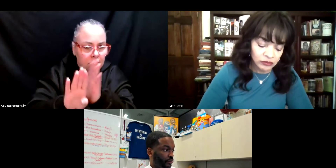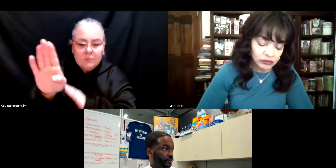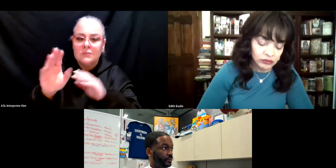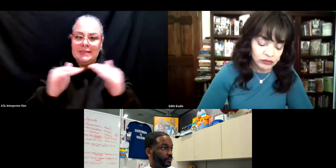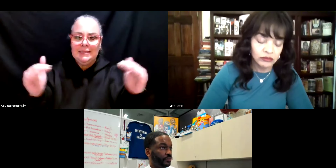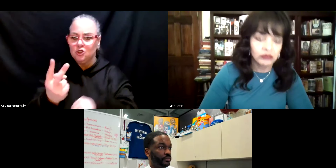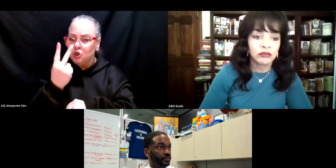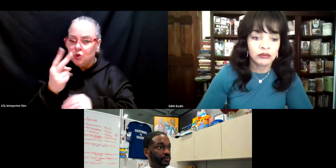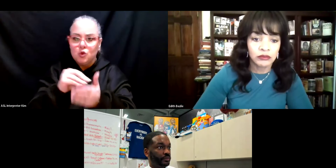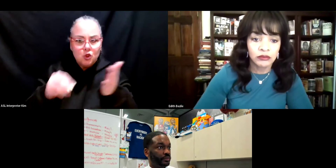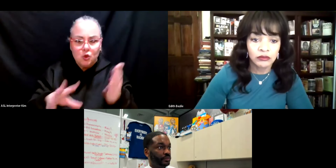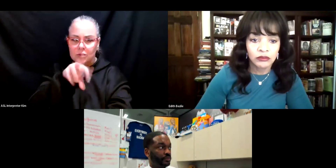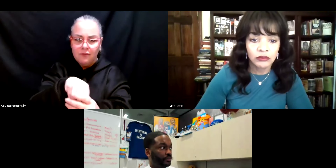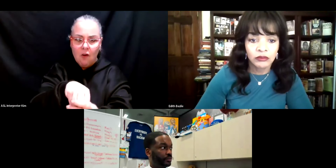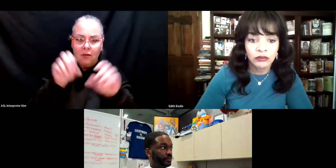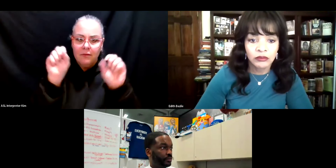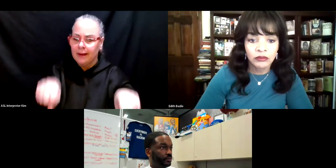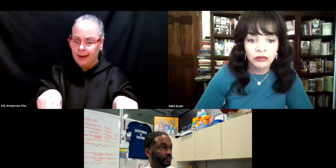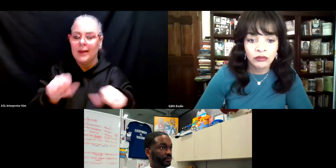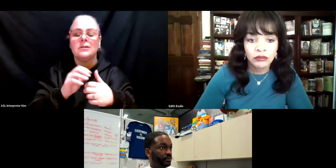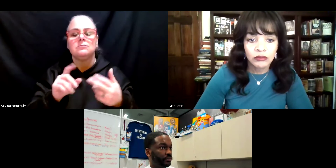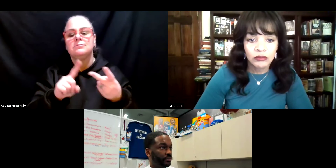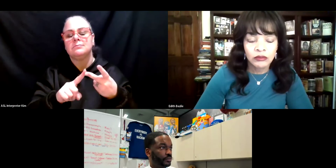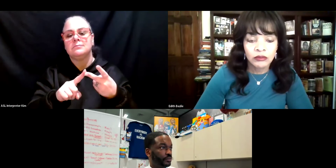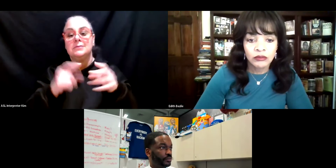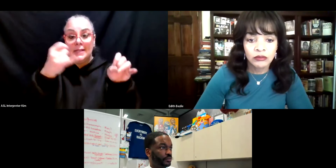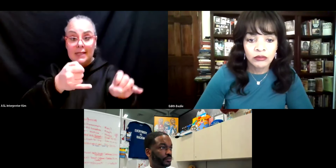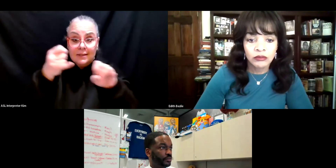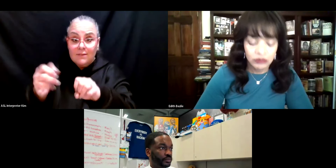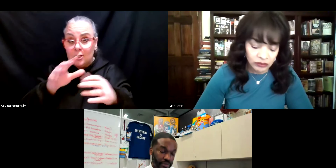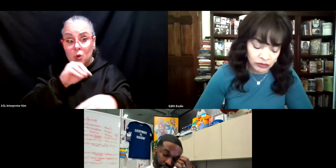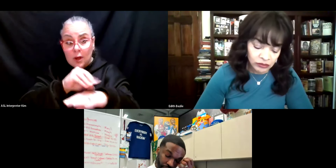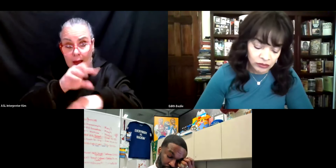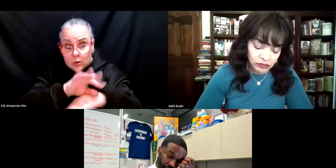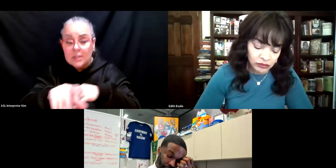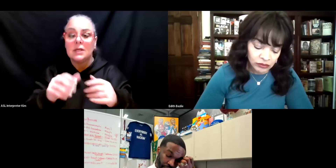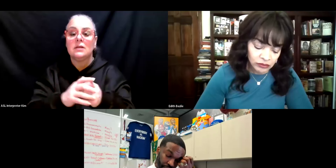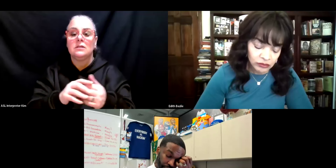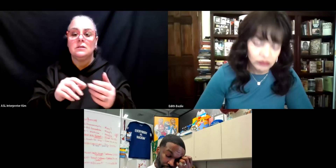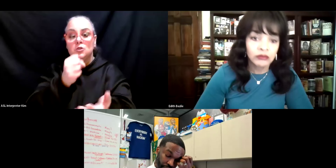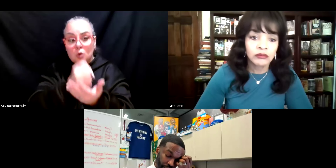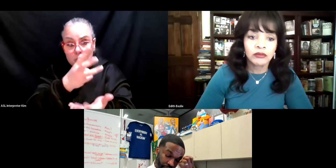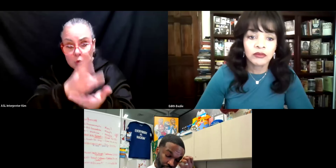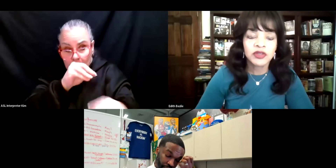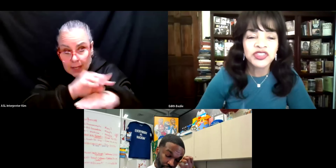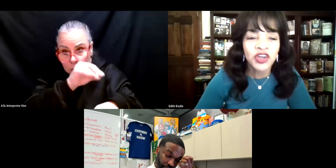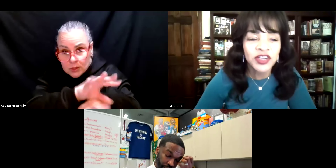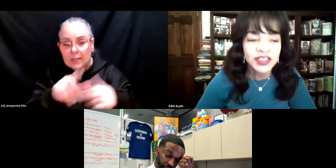2 that students can participate in. We also do individual counseling, school psychologists do, social workers do,